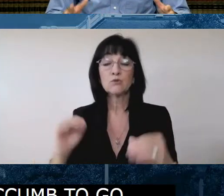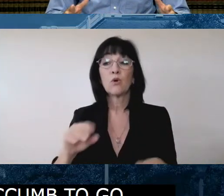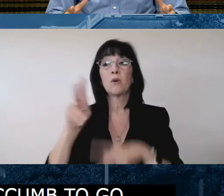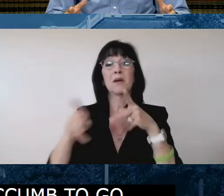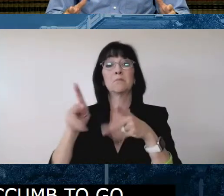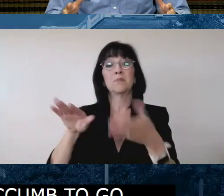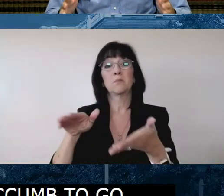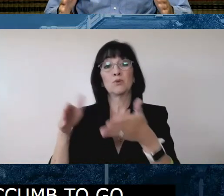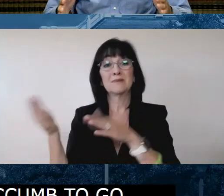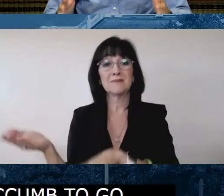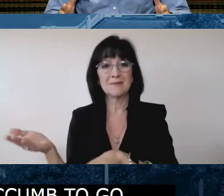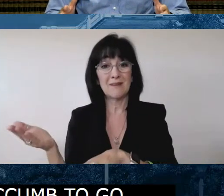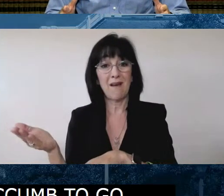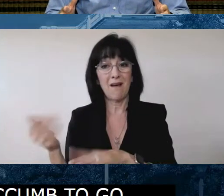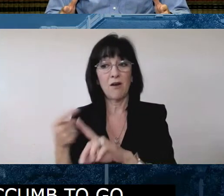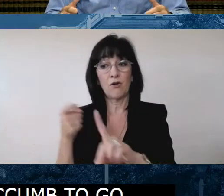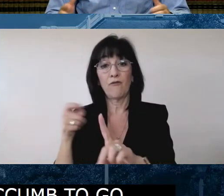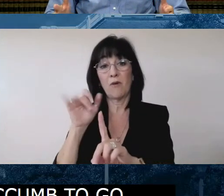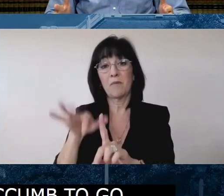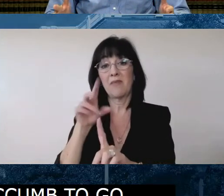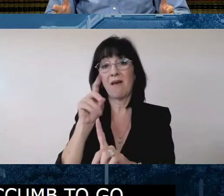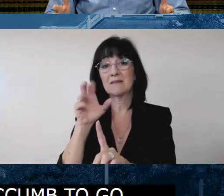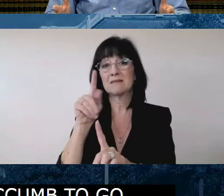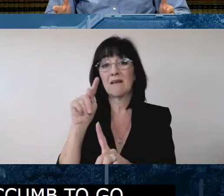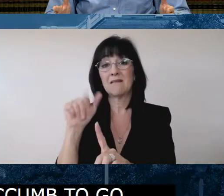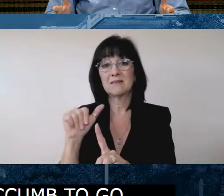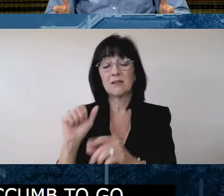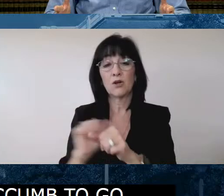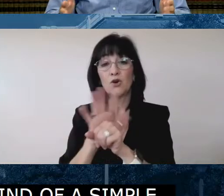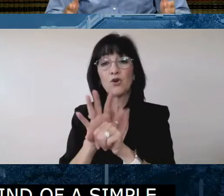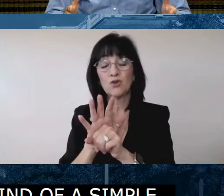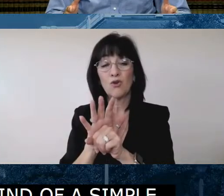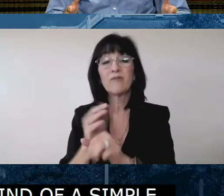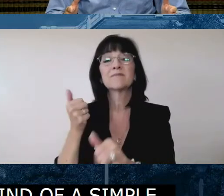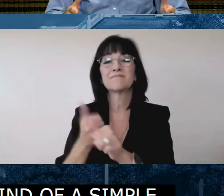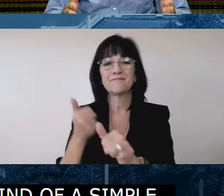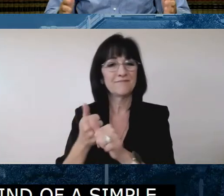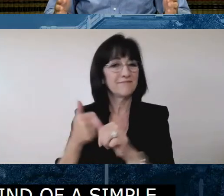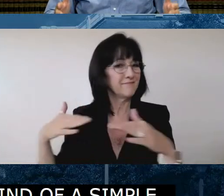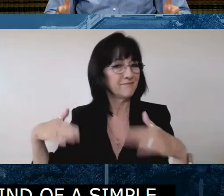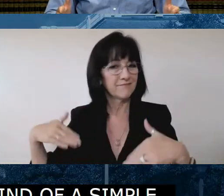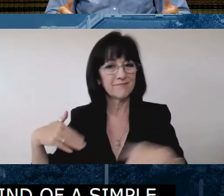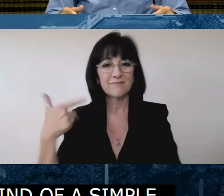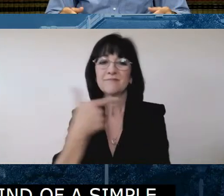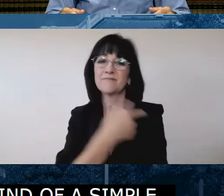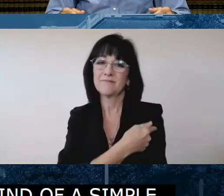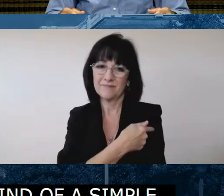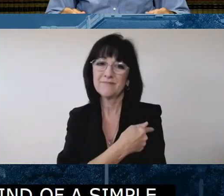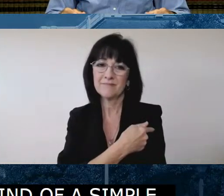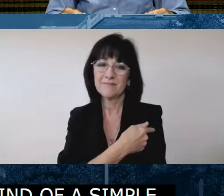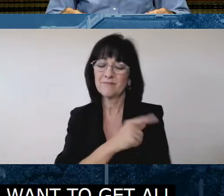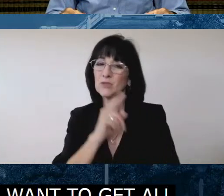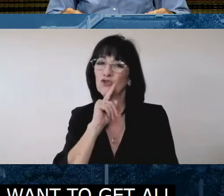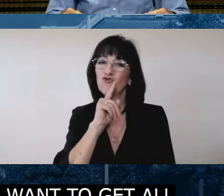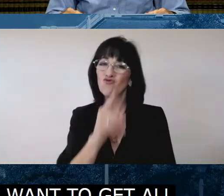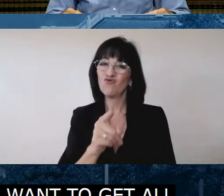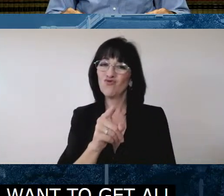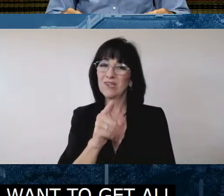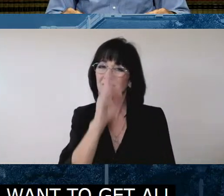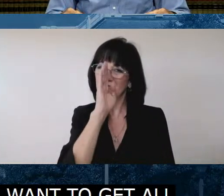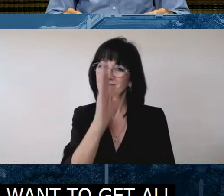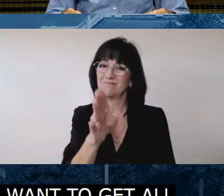of a simple matter and a direct matter for all of us. We want to get all of our children back in